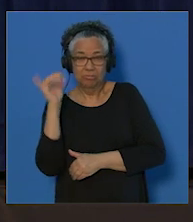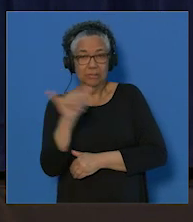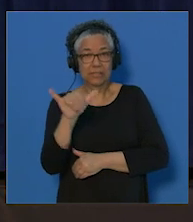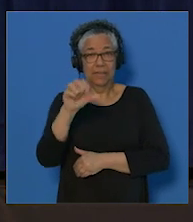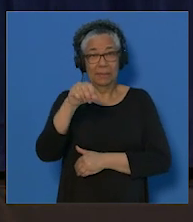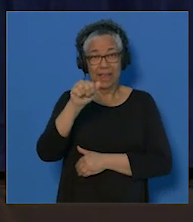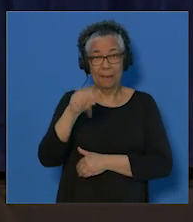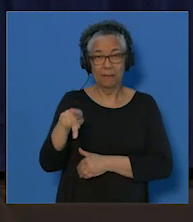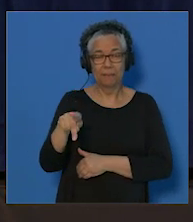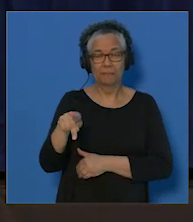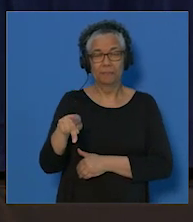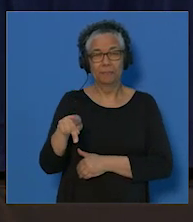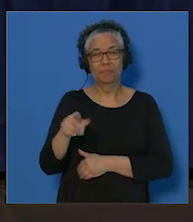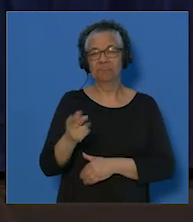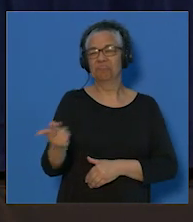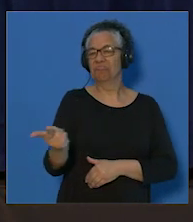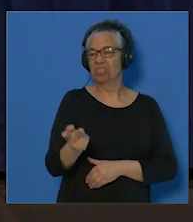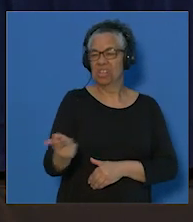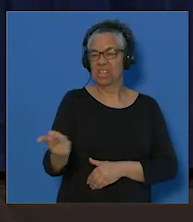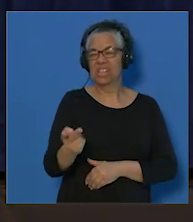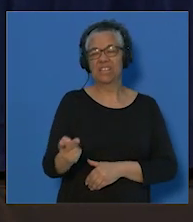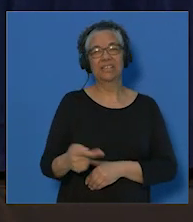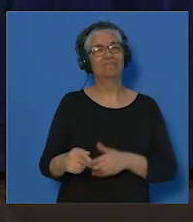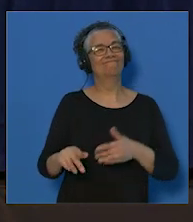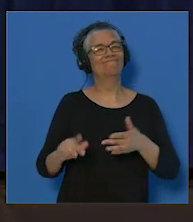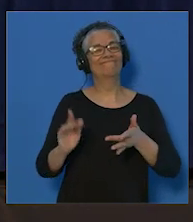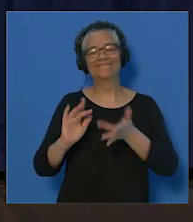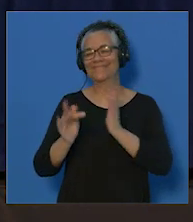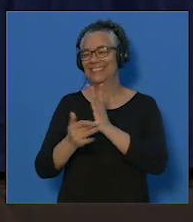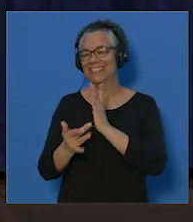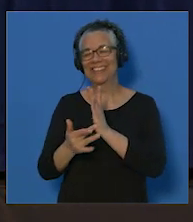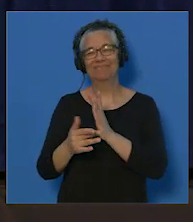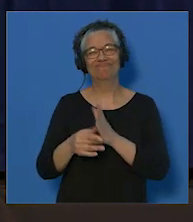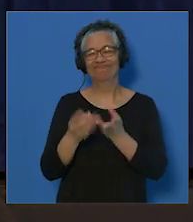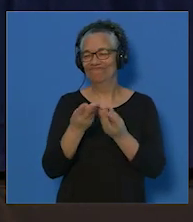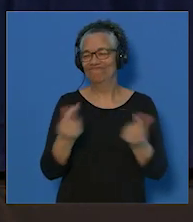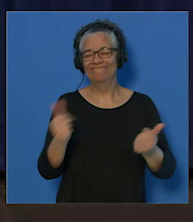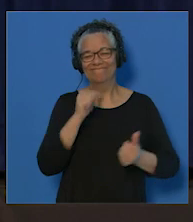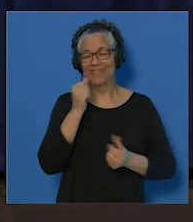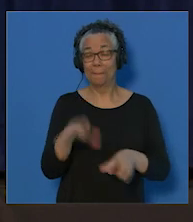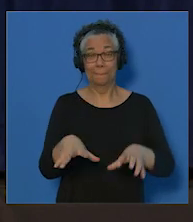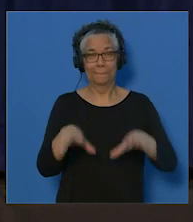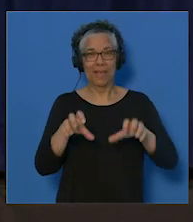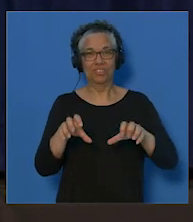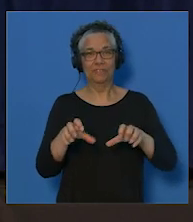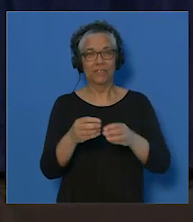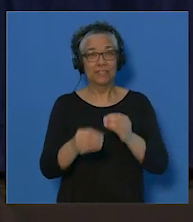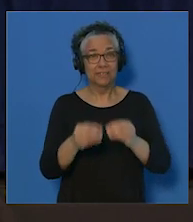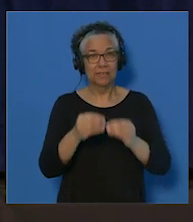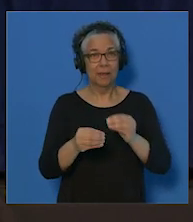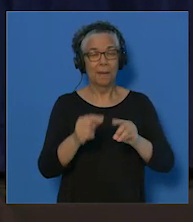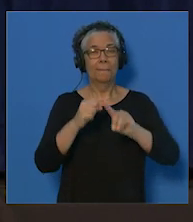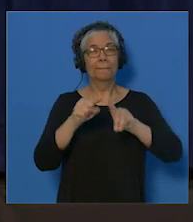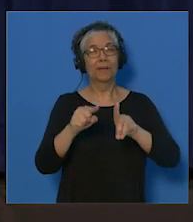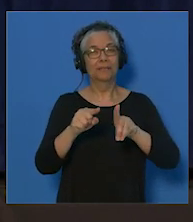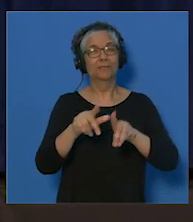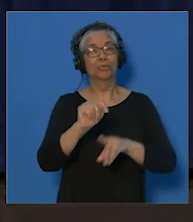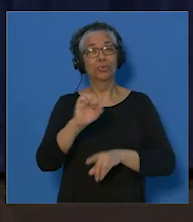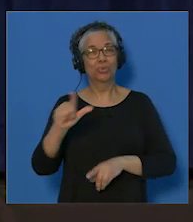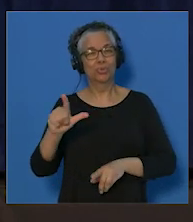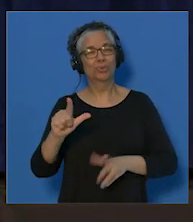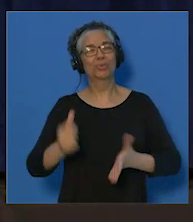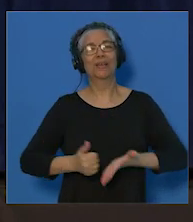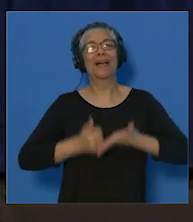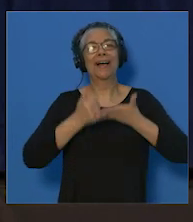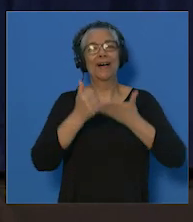These sorts of technology solutions are not magic fixes. They are tools that can be leveraged by our teams to better provide insights